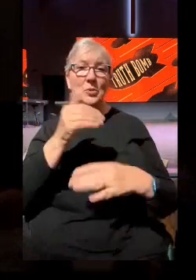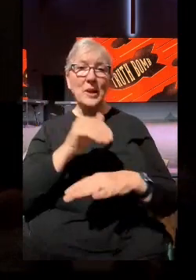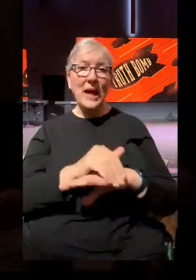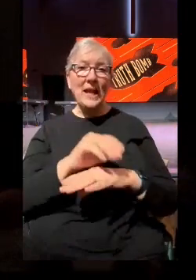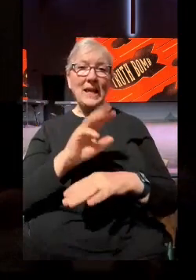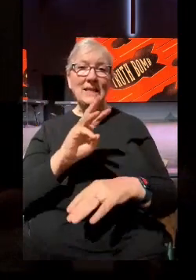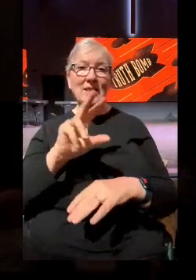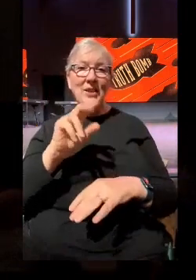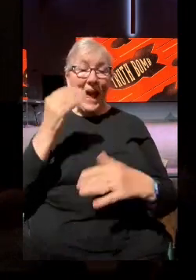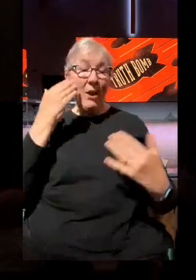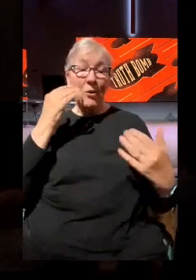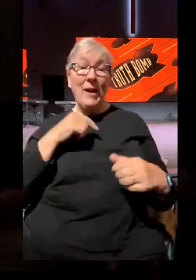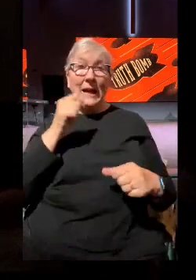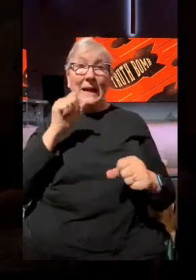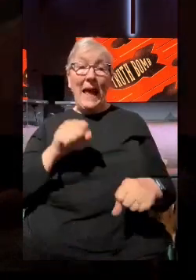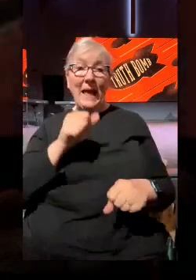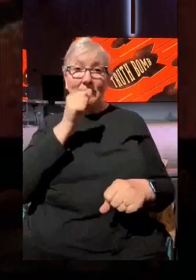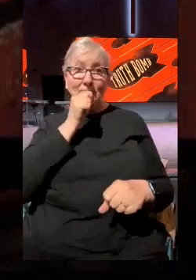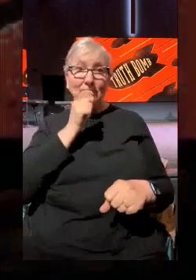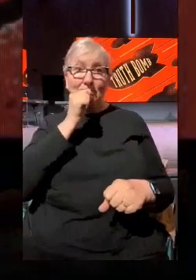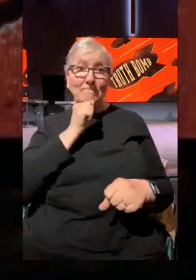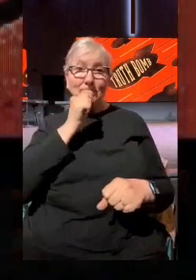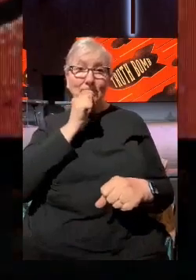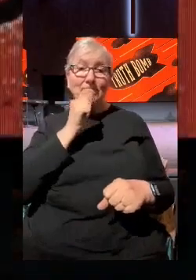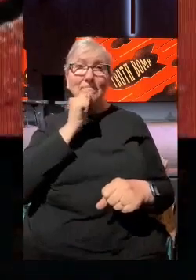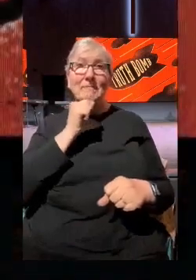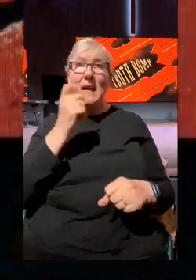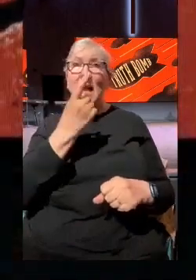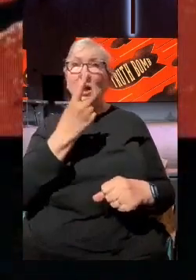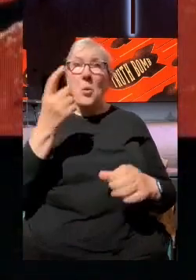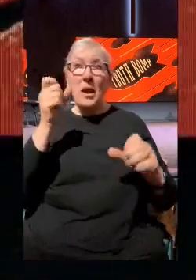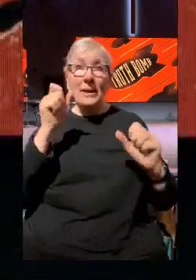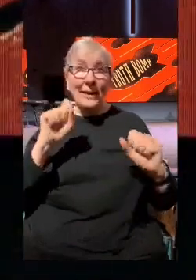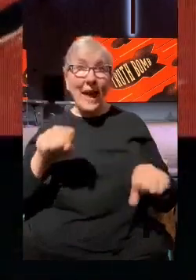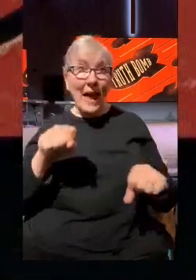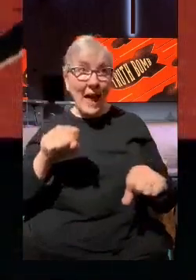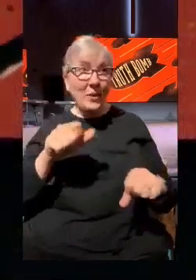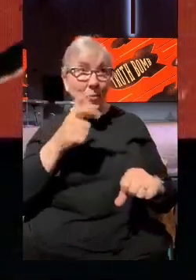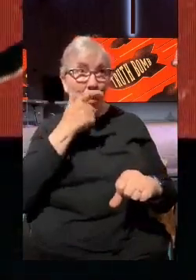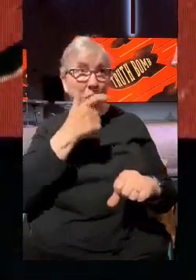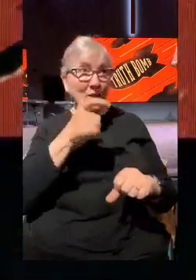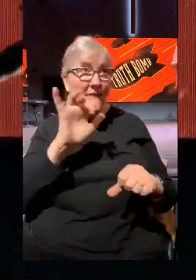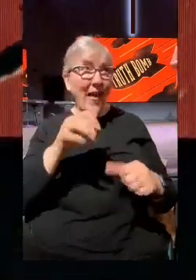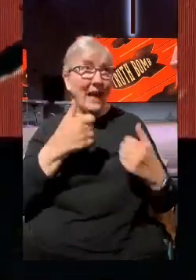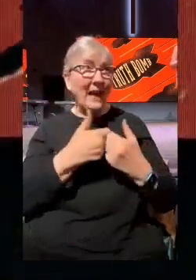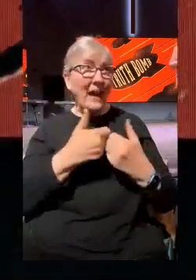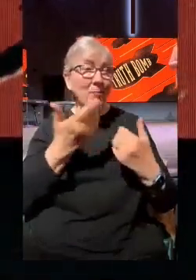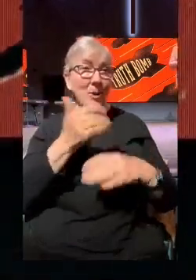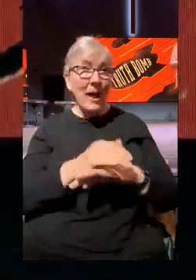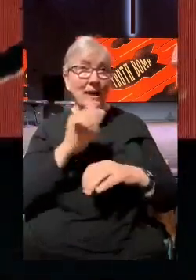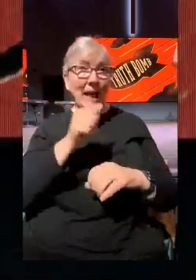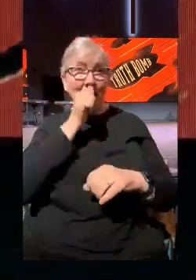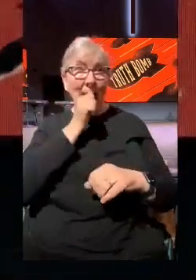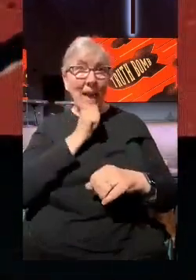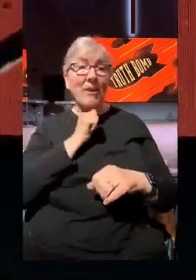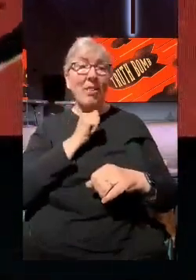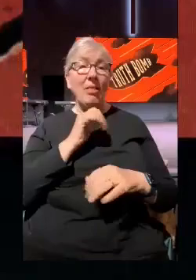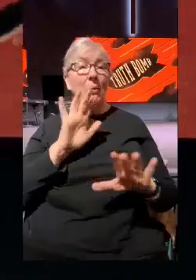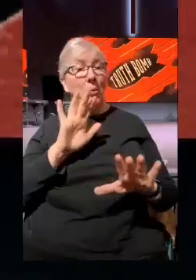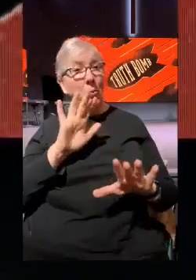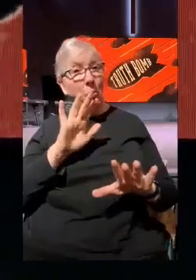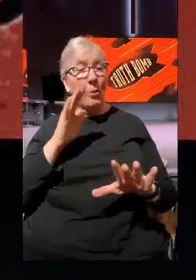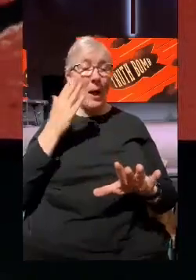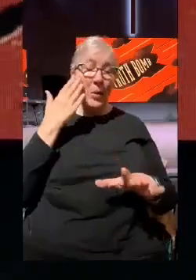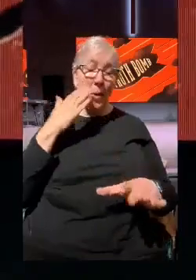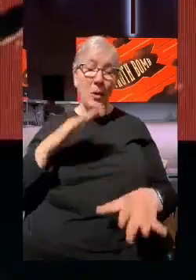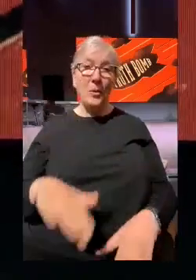it. Anybody think they can actually handle that game today? You can do it. Okay, you're hardcore. I don't know.